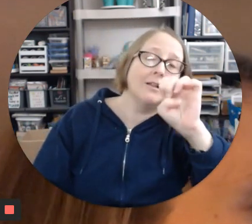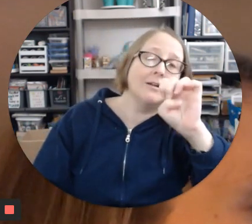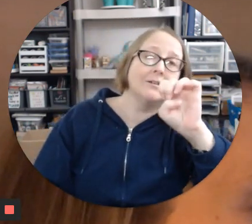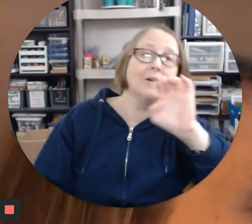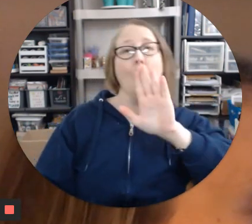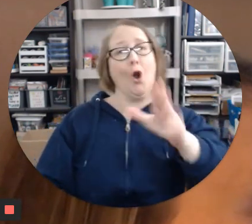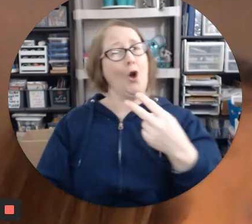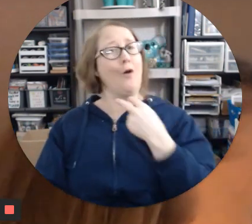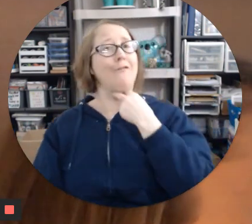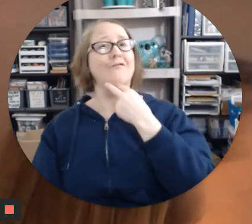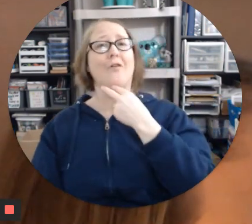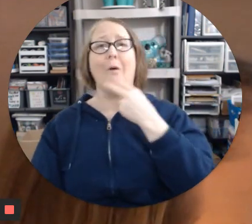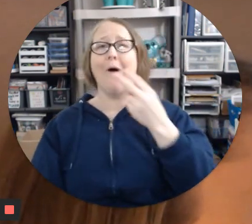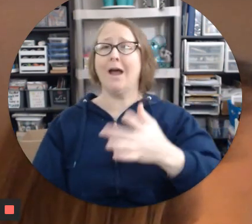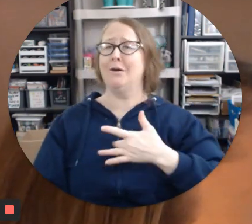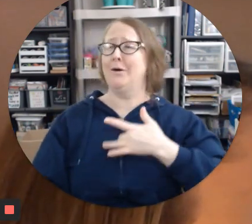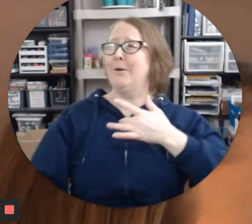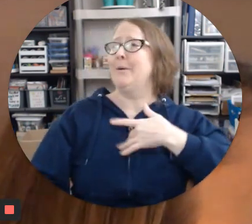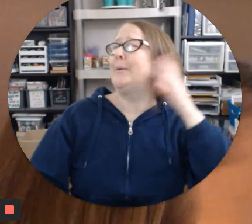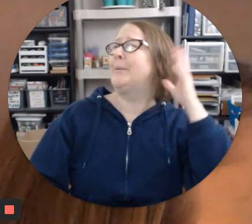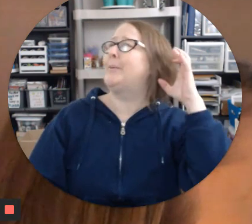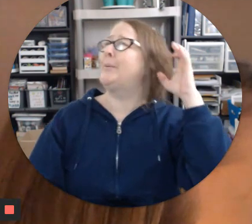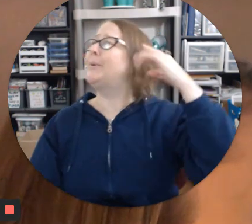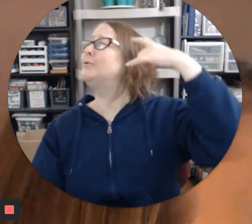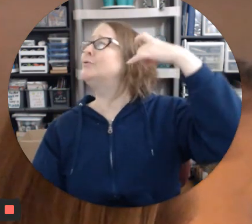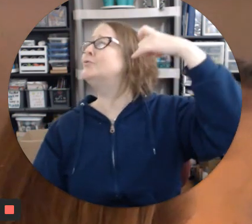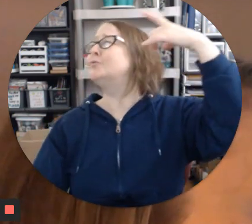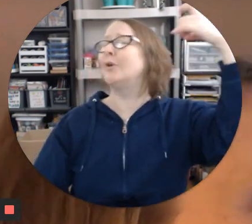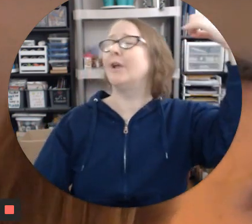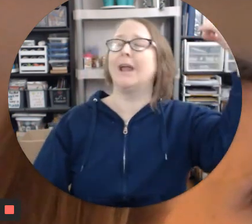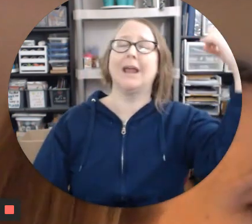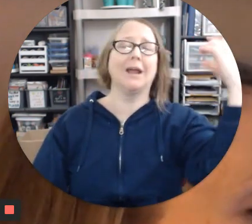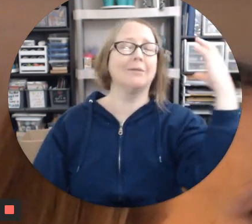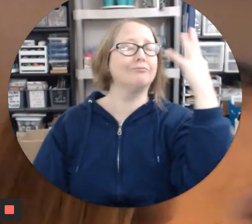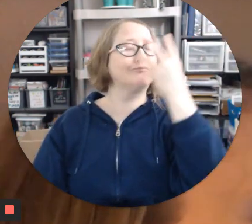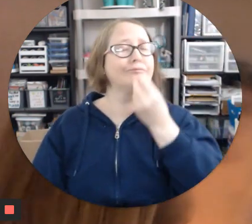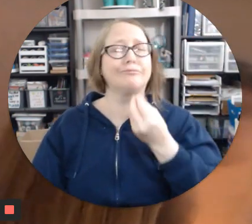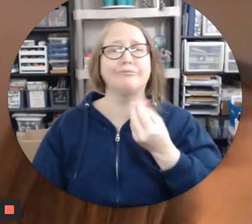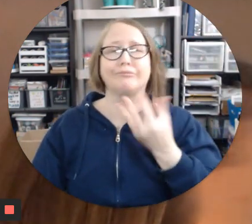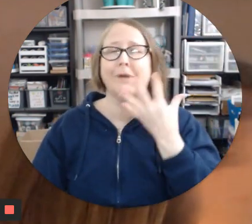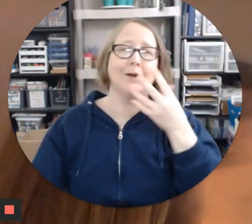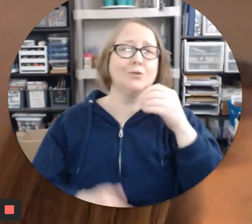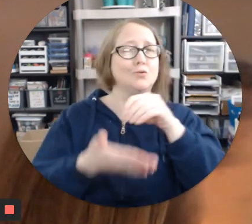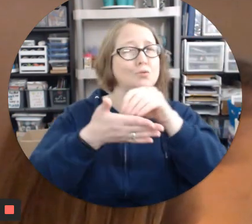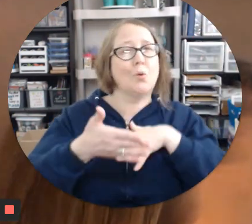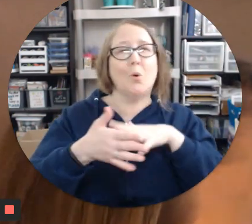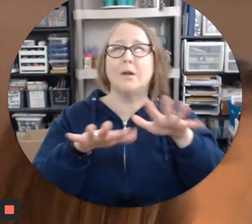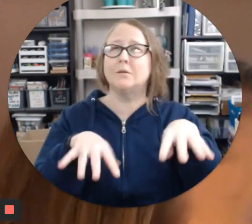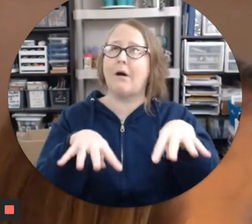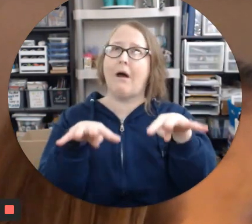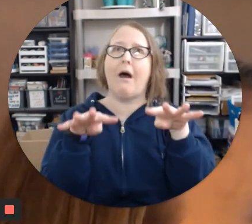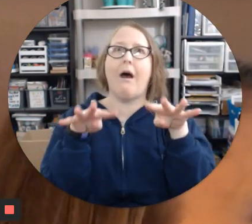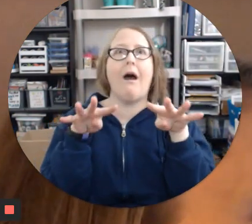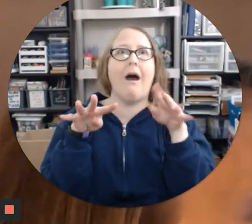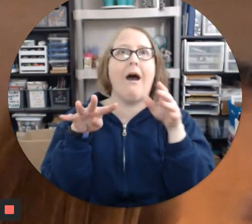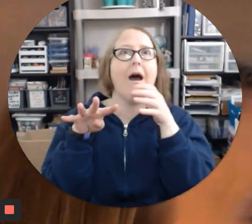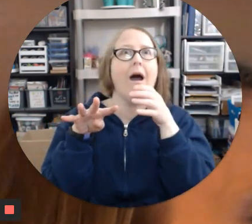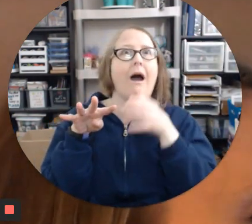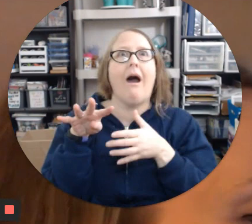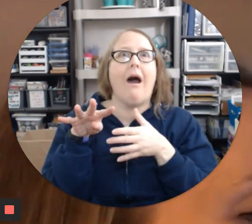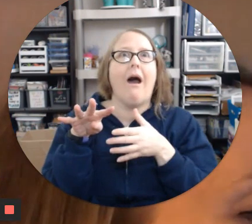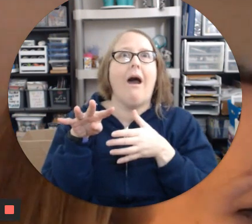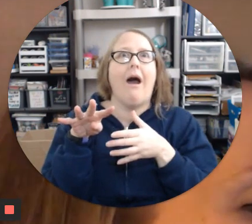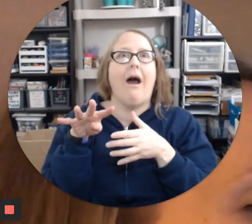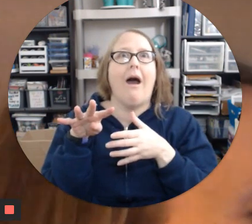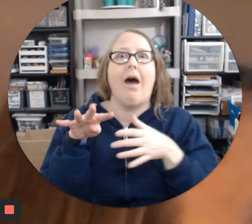a dream. It was everything else about her. The students were speechless. They thought Mrs. Twinkle